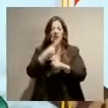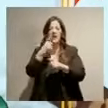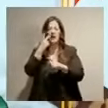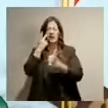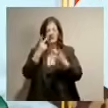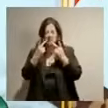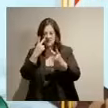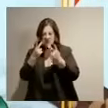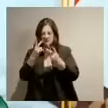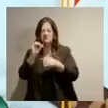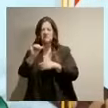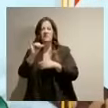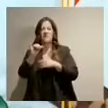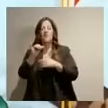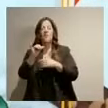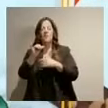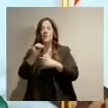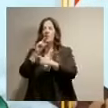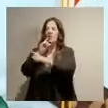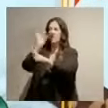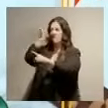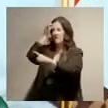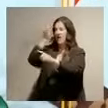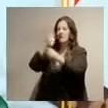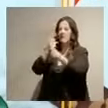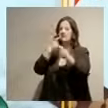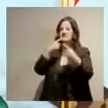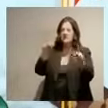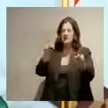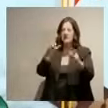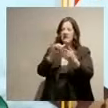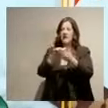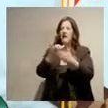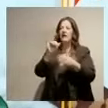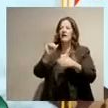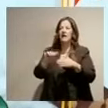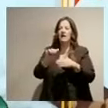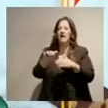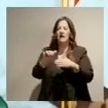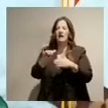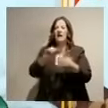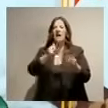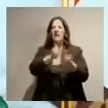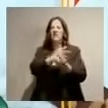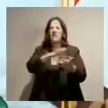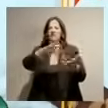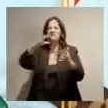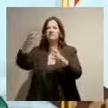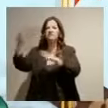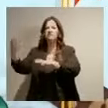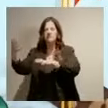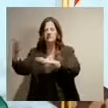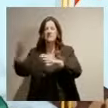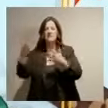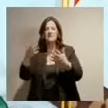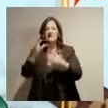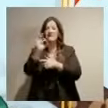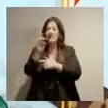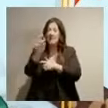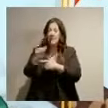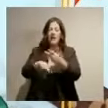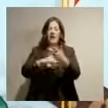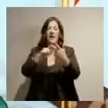led to a federal declaration that led to FEMA and the